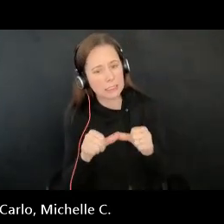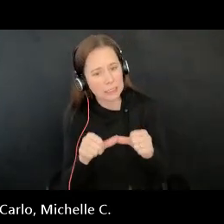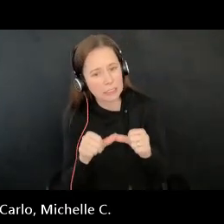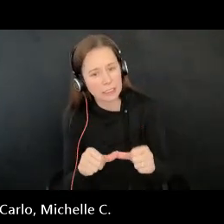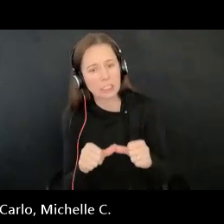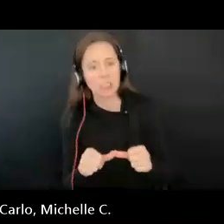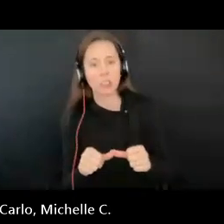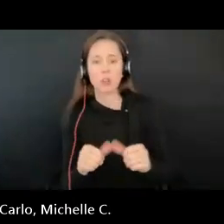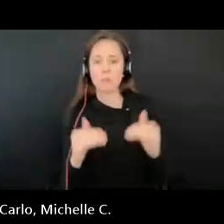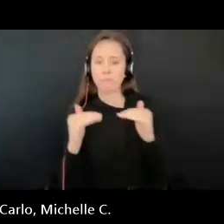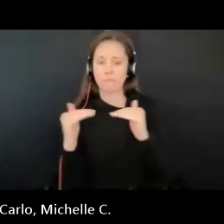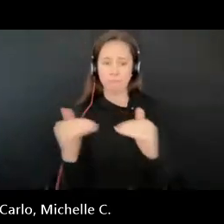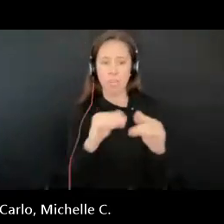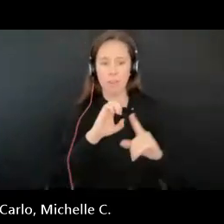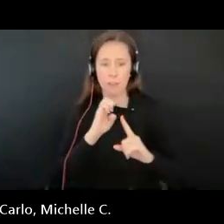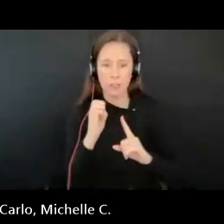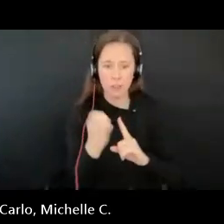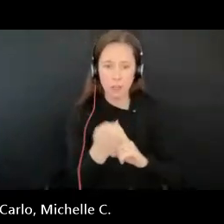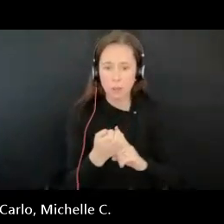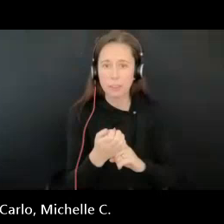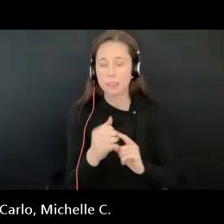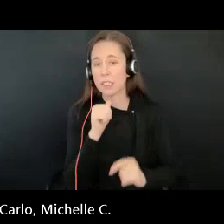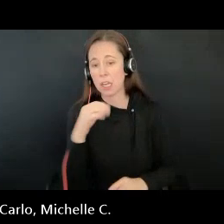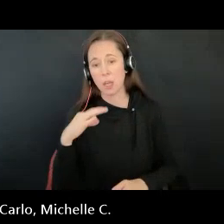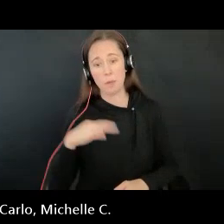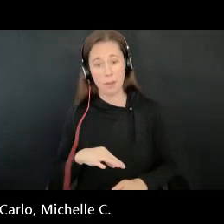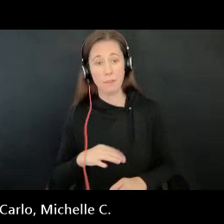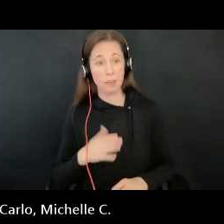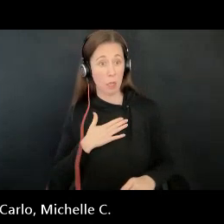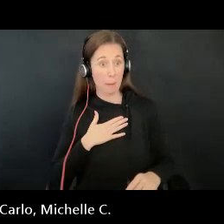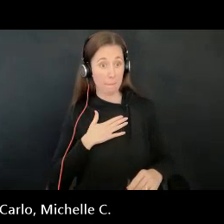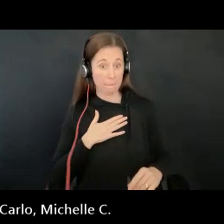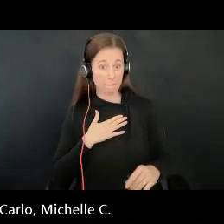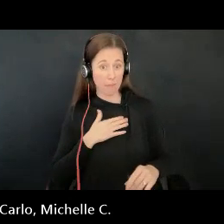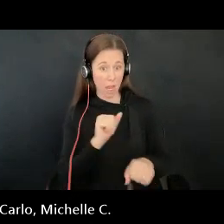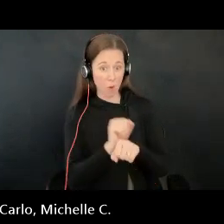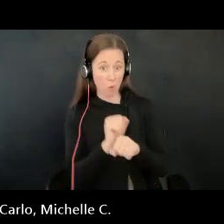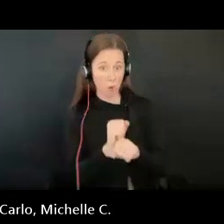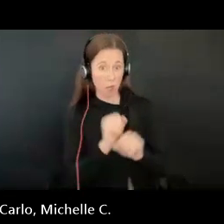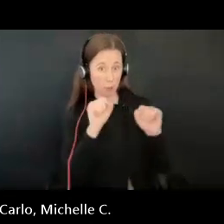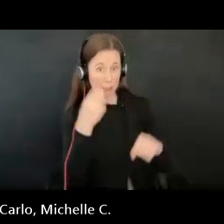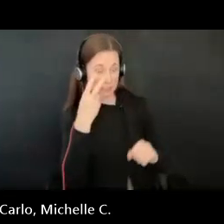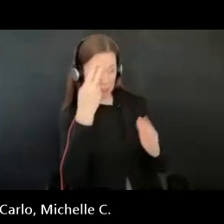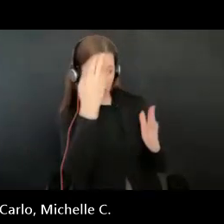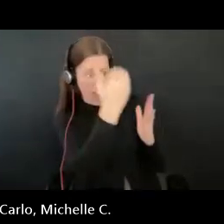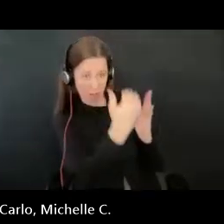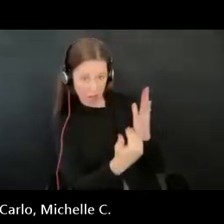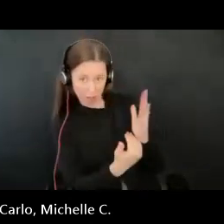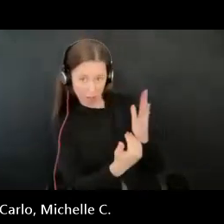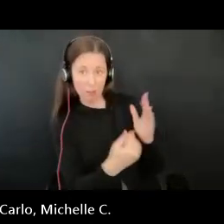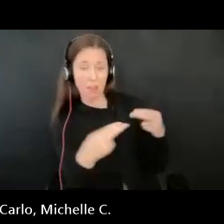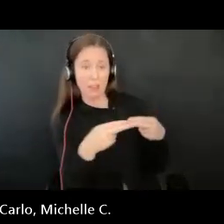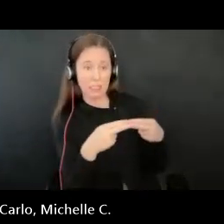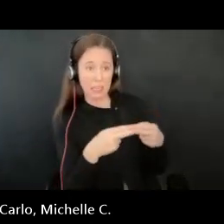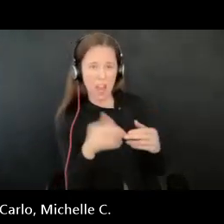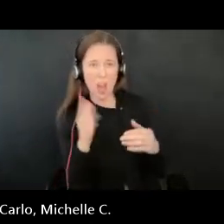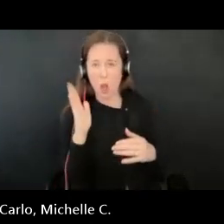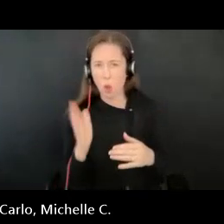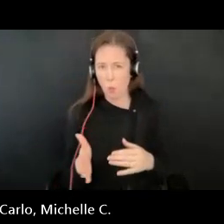name of the department that I work for in CBF. And at the conclusion of this, I will also leave time for